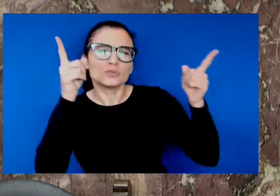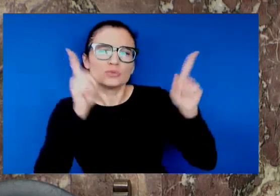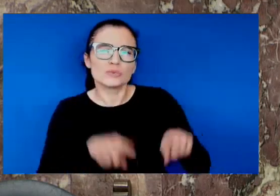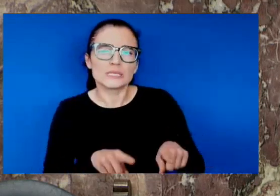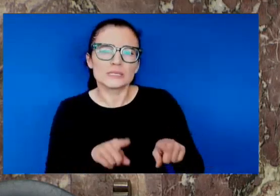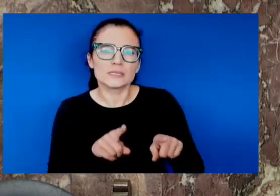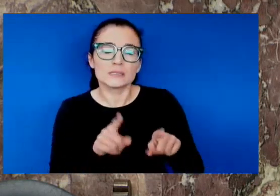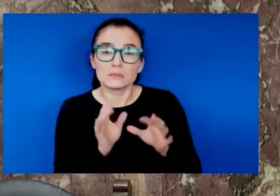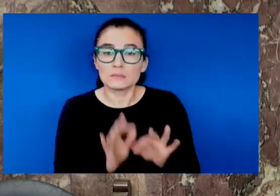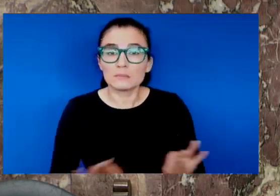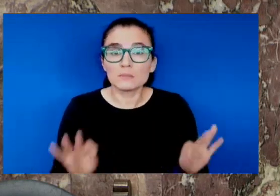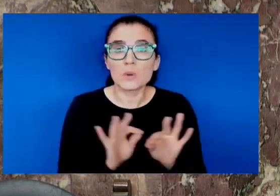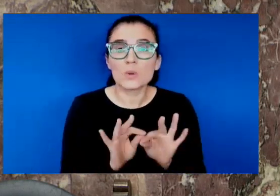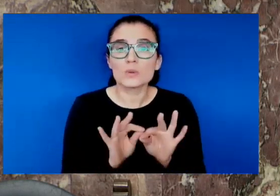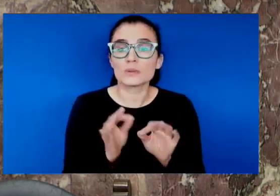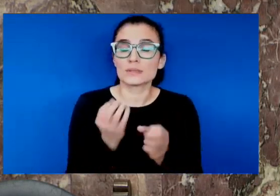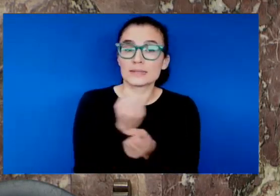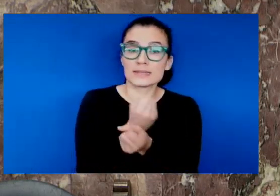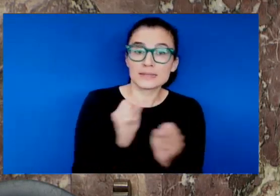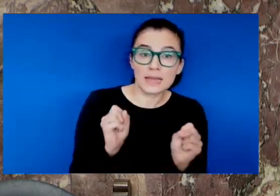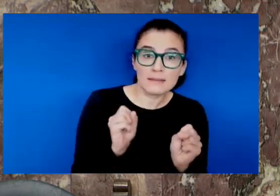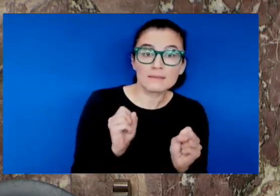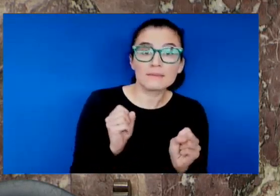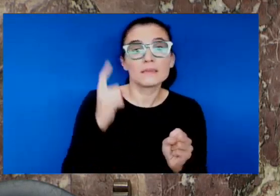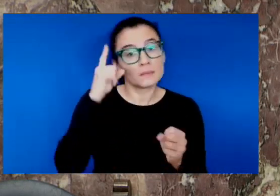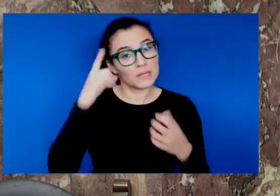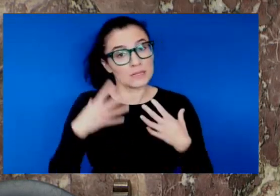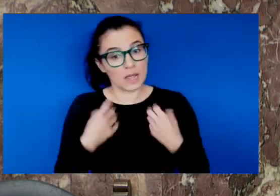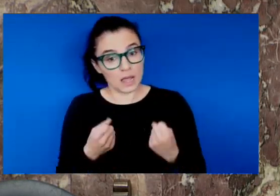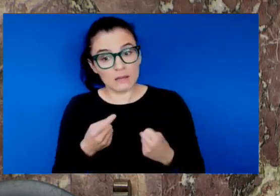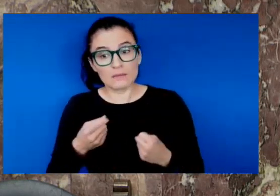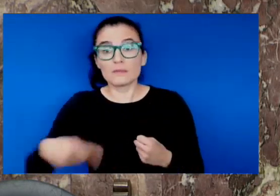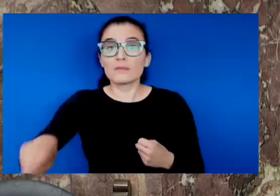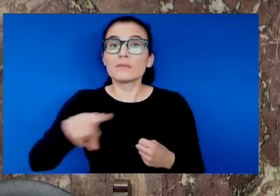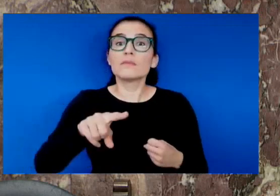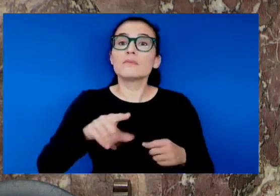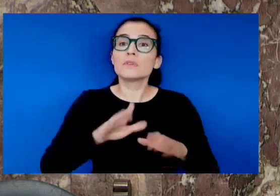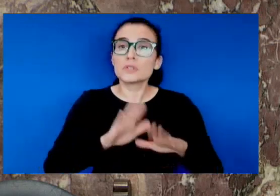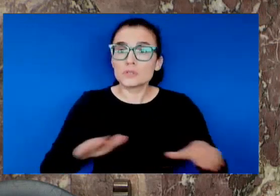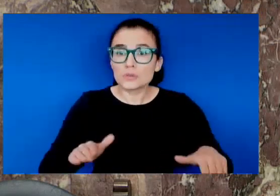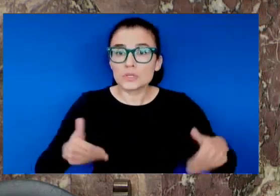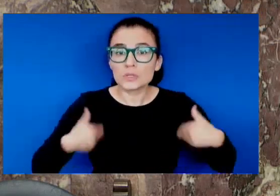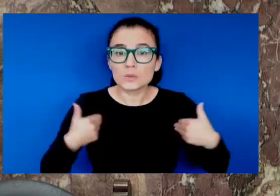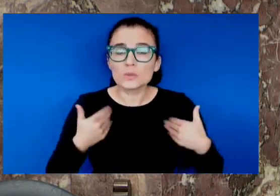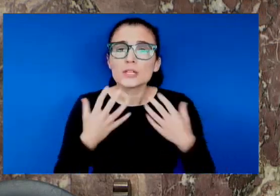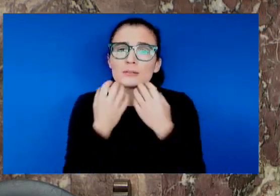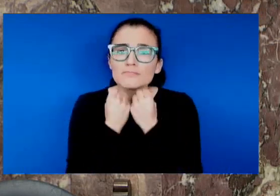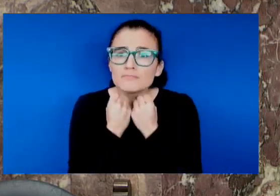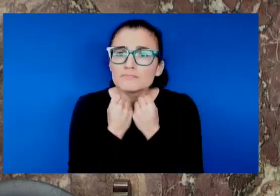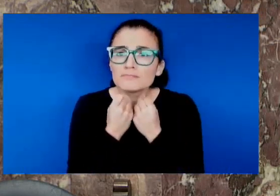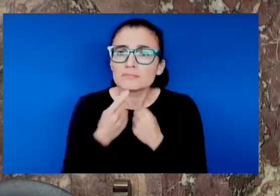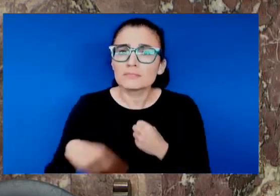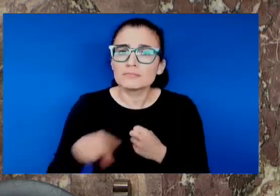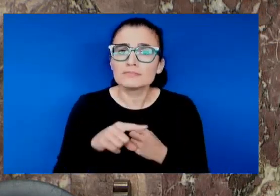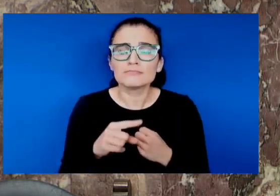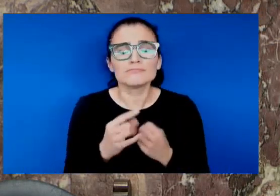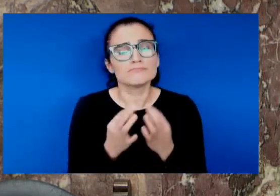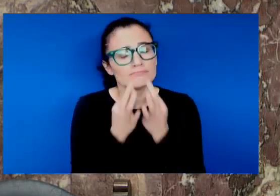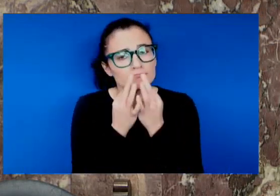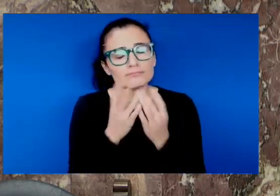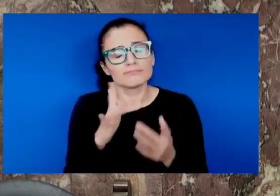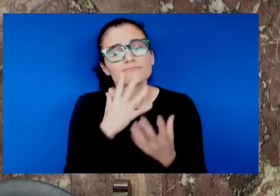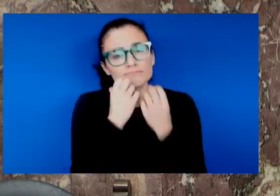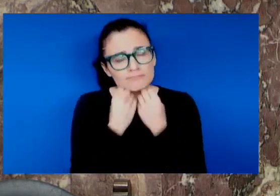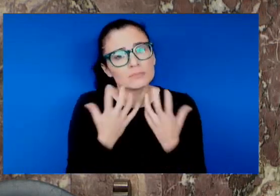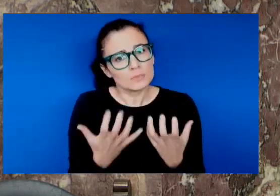of utmost importance to all of us. I do want to really thank the RCMP for the work that they are doing, for the work that frontline